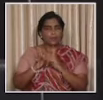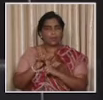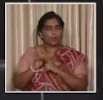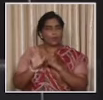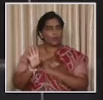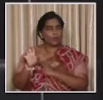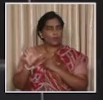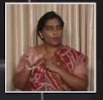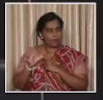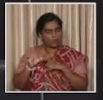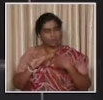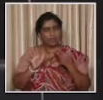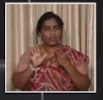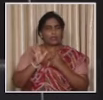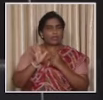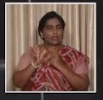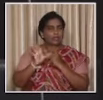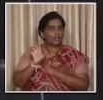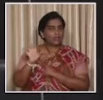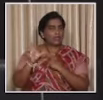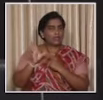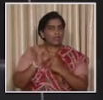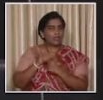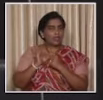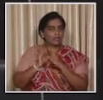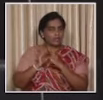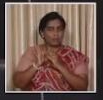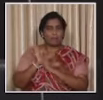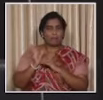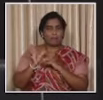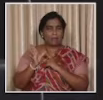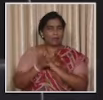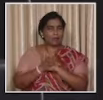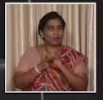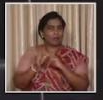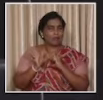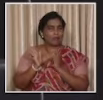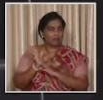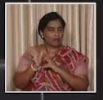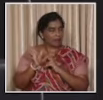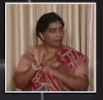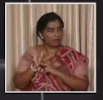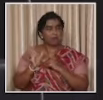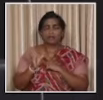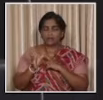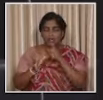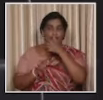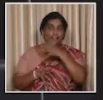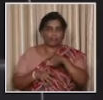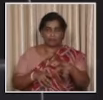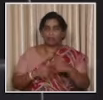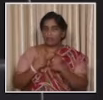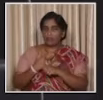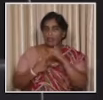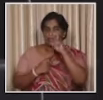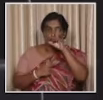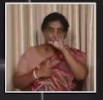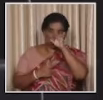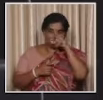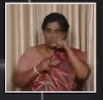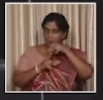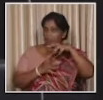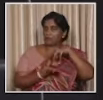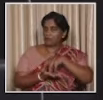reservoirs, which we have to set up. One for the northwestern and the other for the western province. Now,